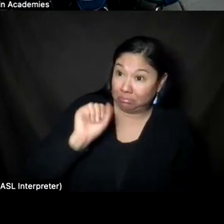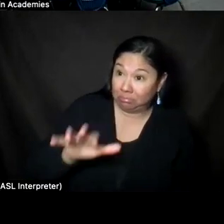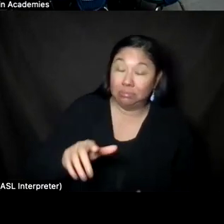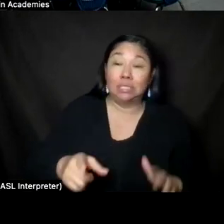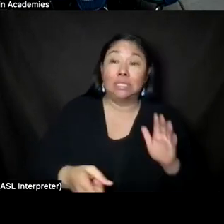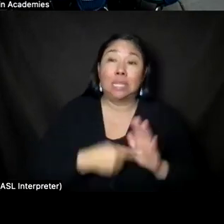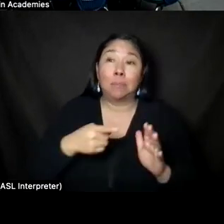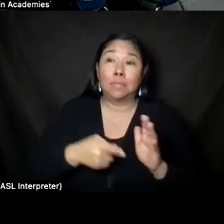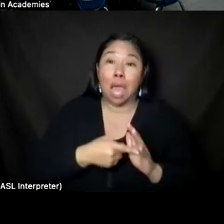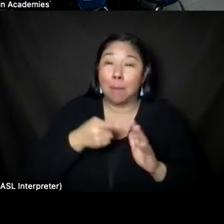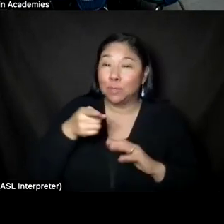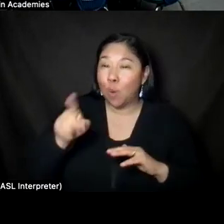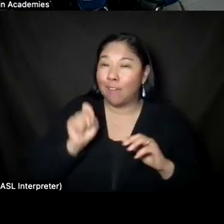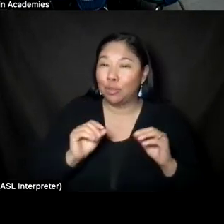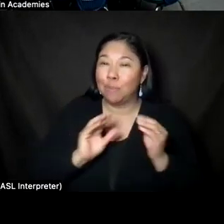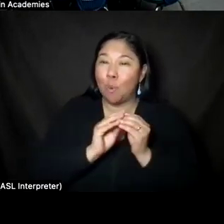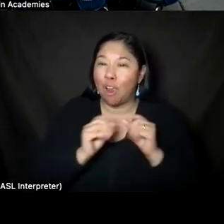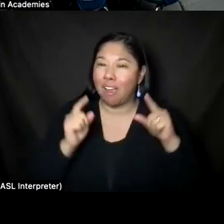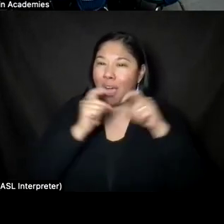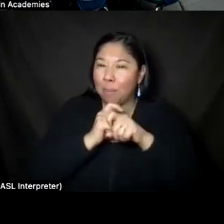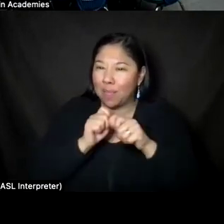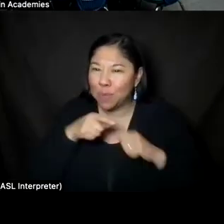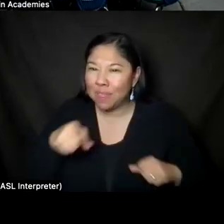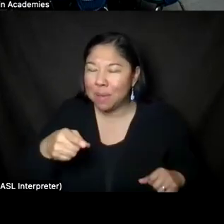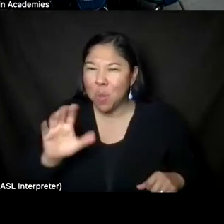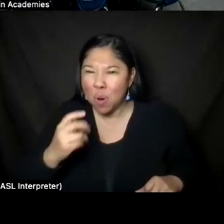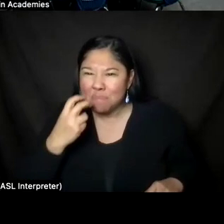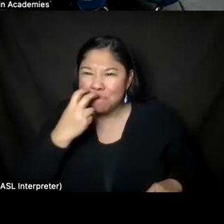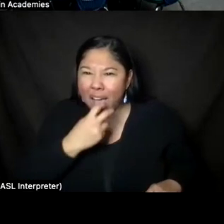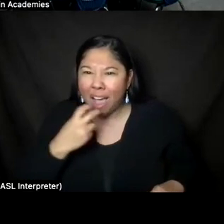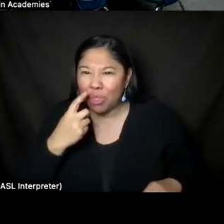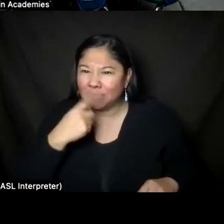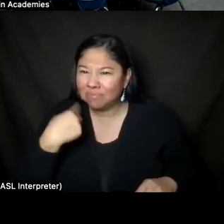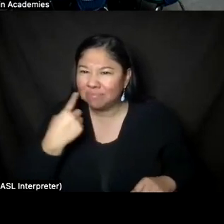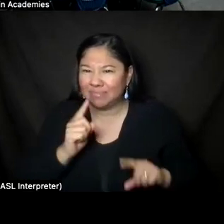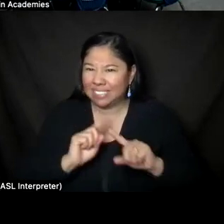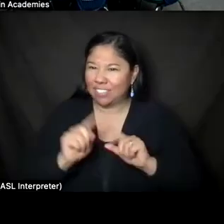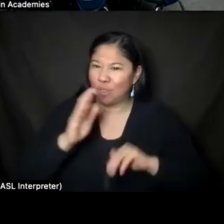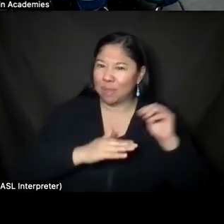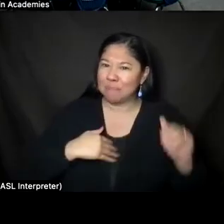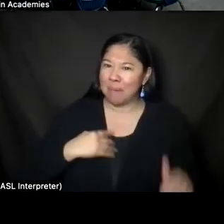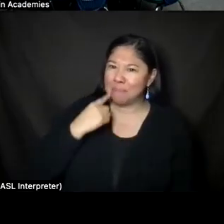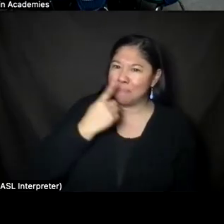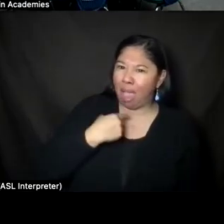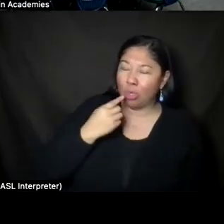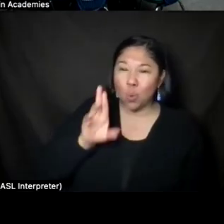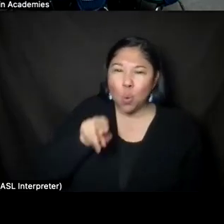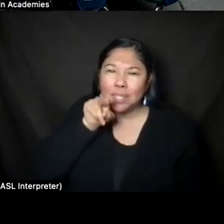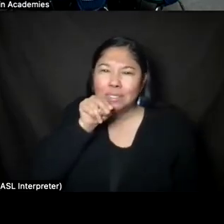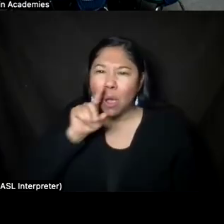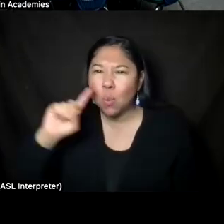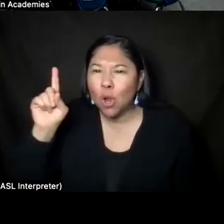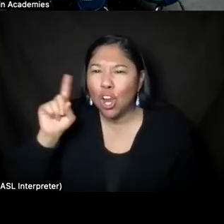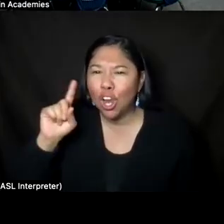you have to even get really complex with them and say, ooh, your mouth is doing something different than my mouth. Where is your tongue at when you're making that